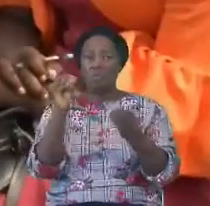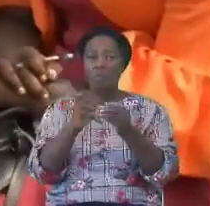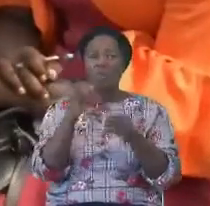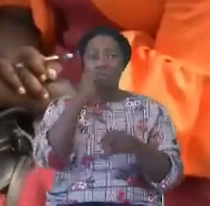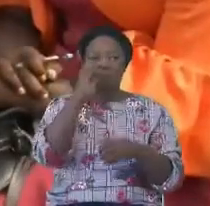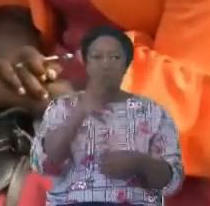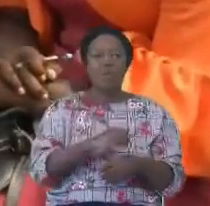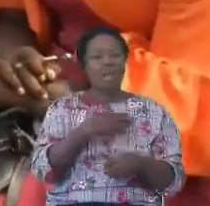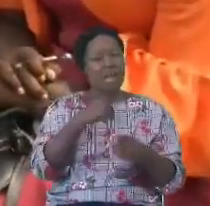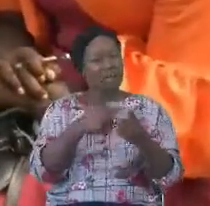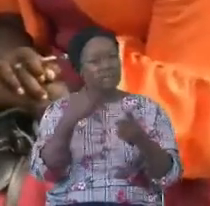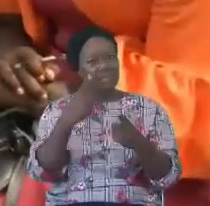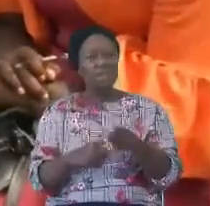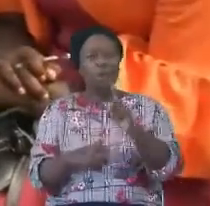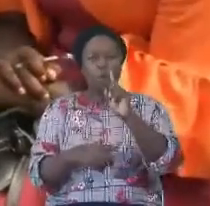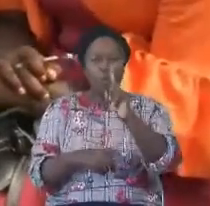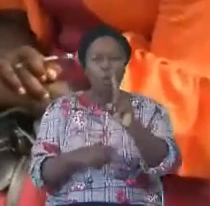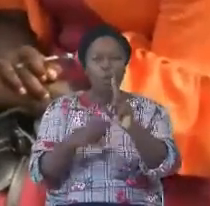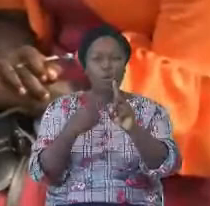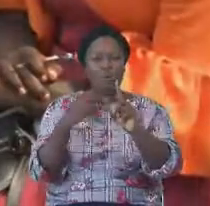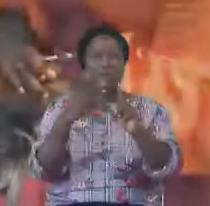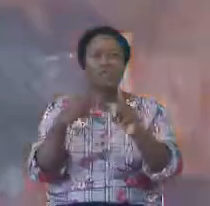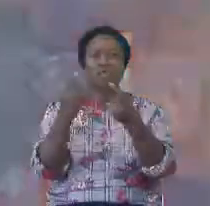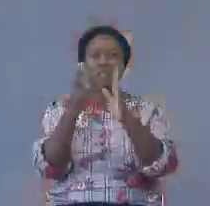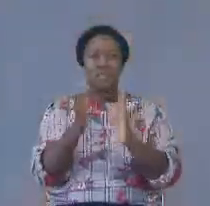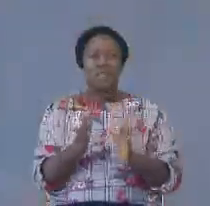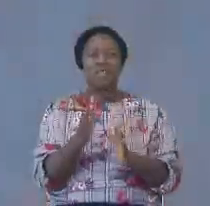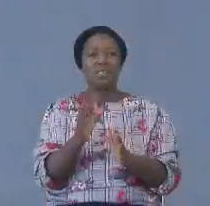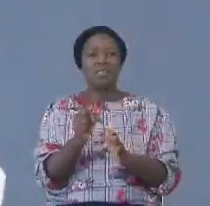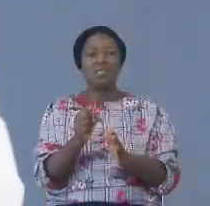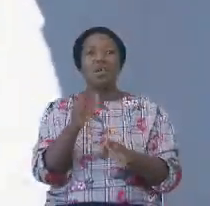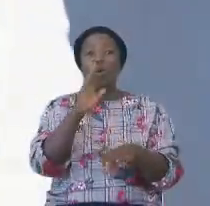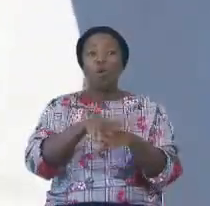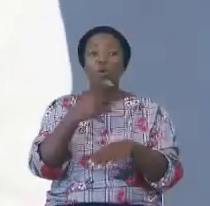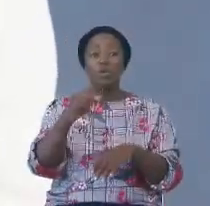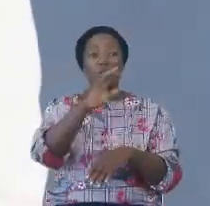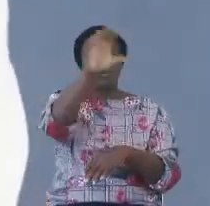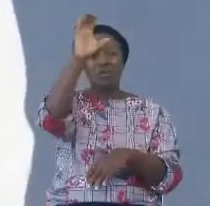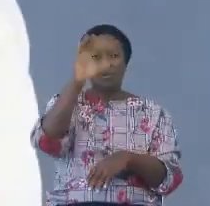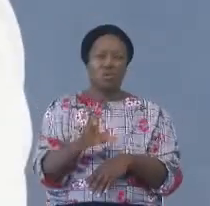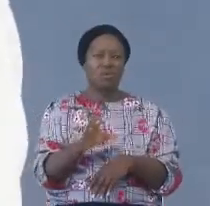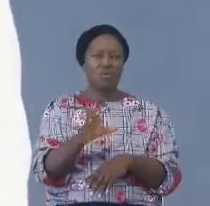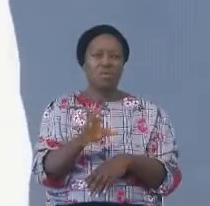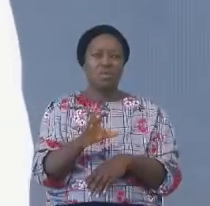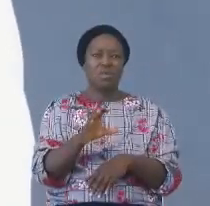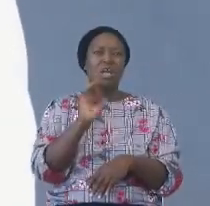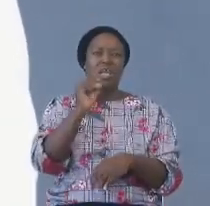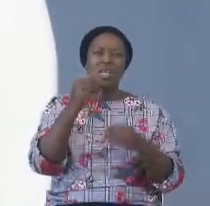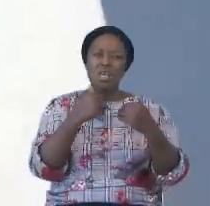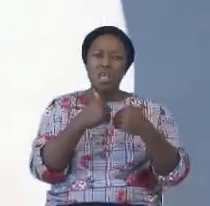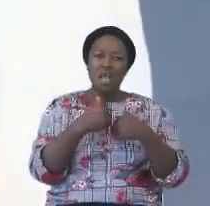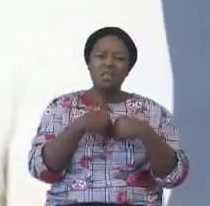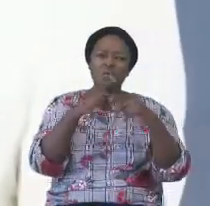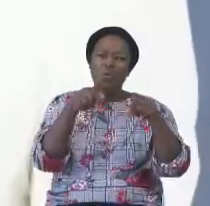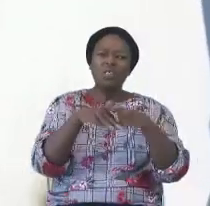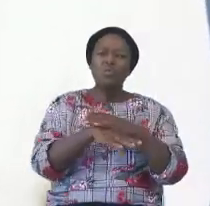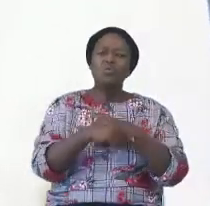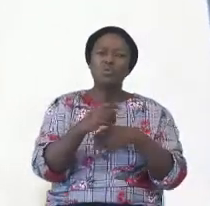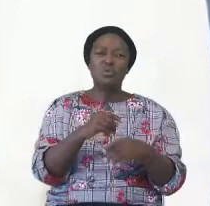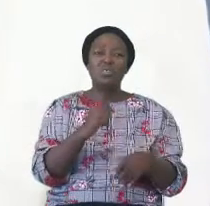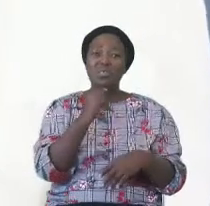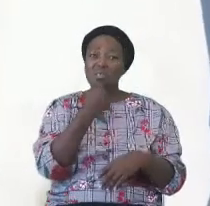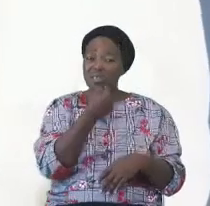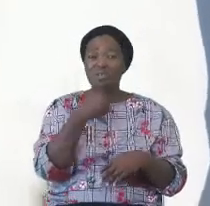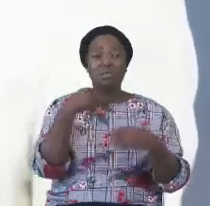they were going to do more evil. And then there was one of the sinners on the